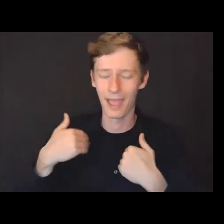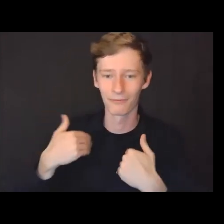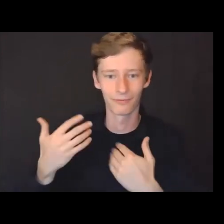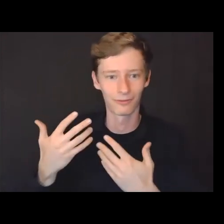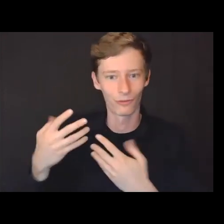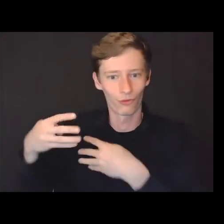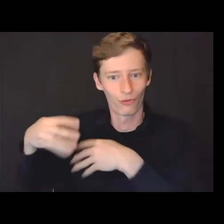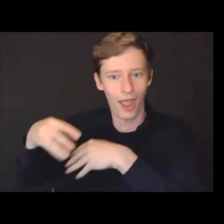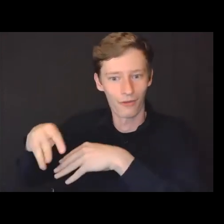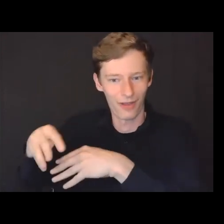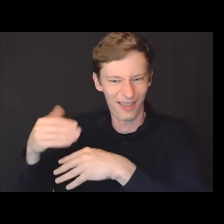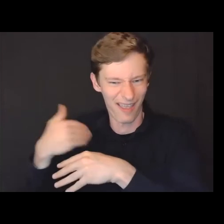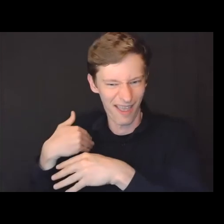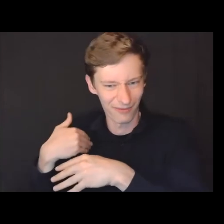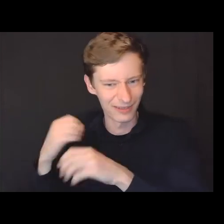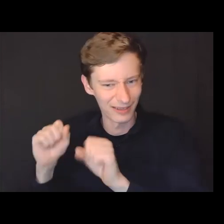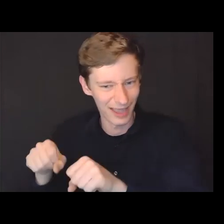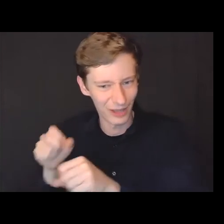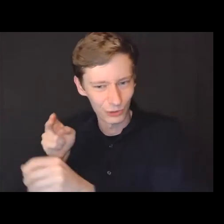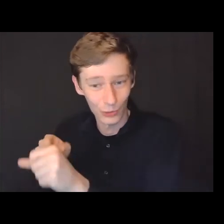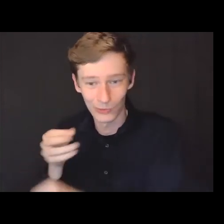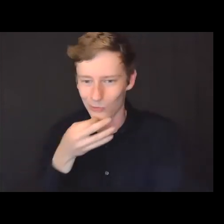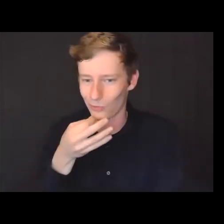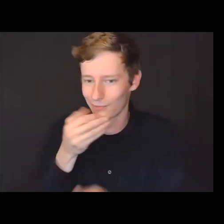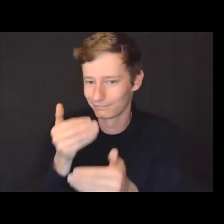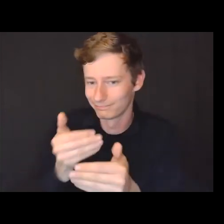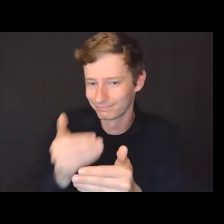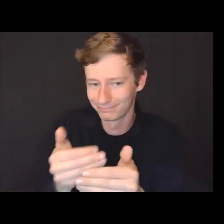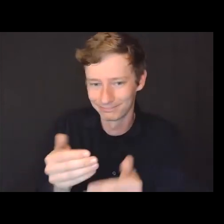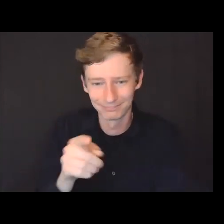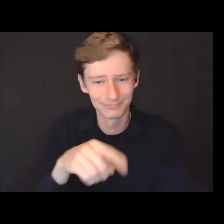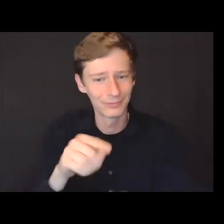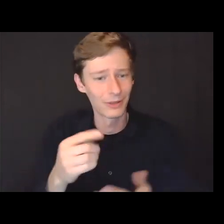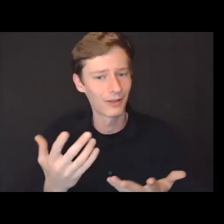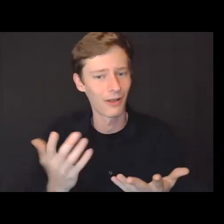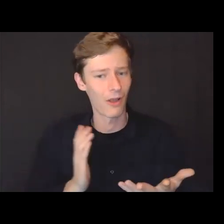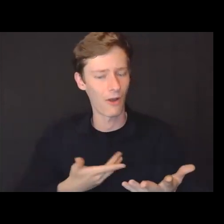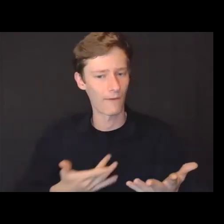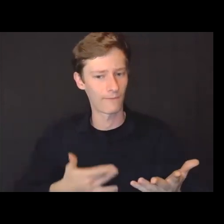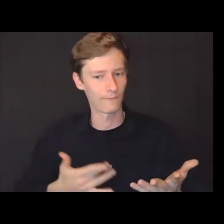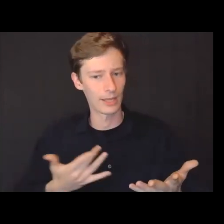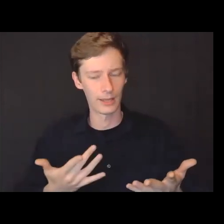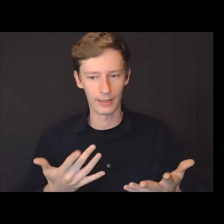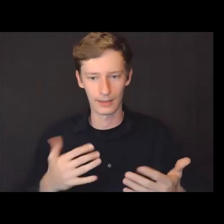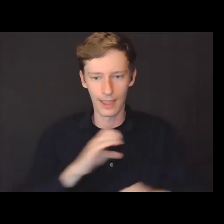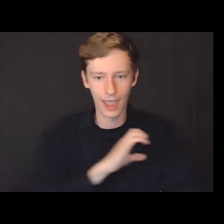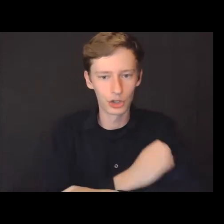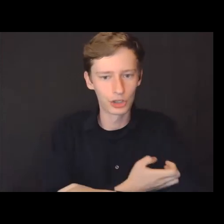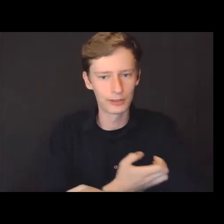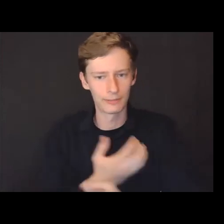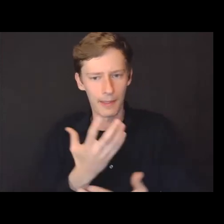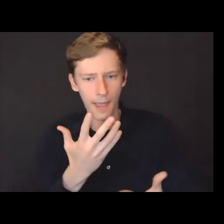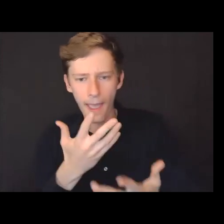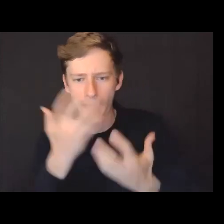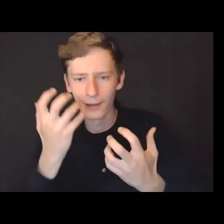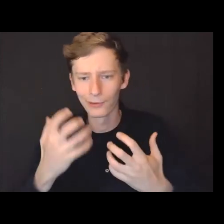have rallies coming up. And I don't know if, because like what we're feeling is valid, this anger, this